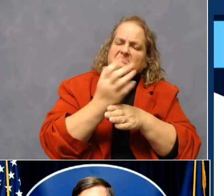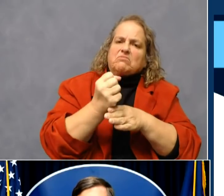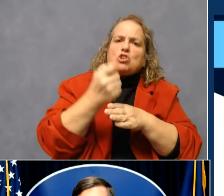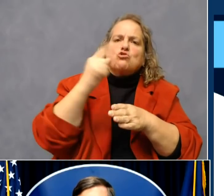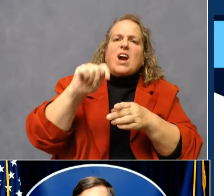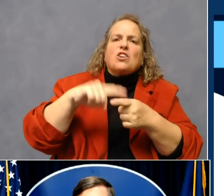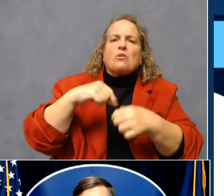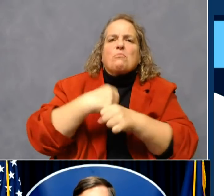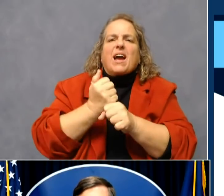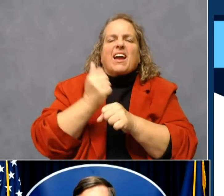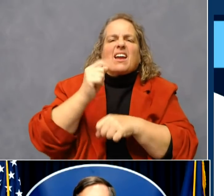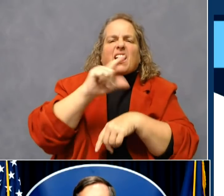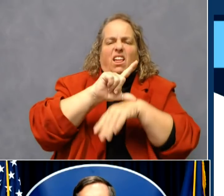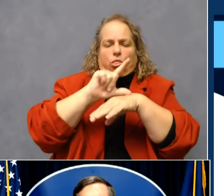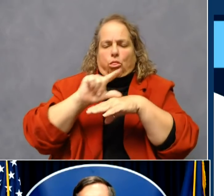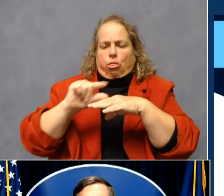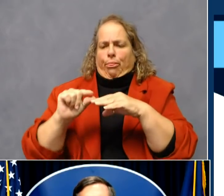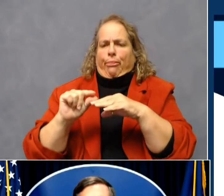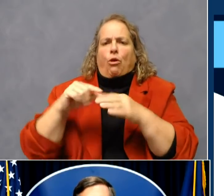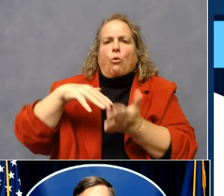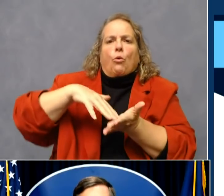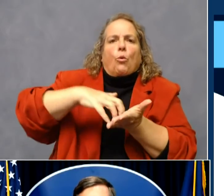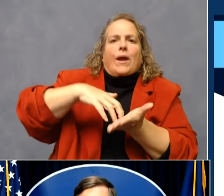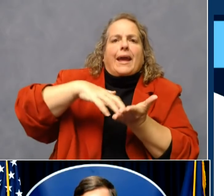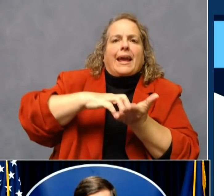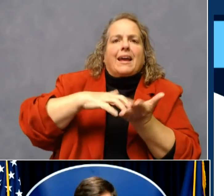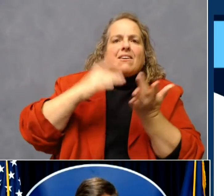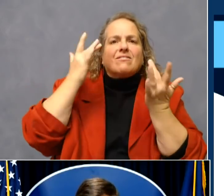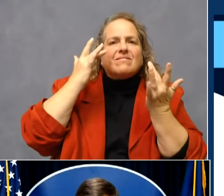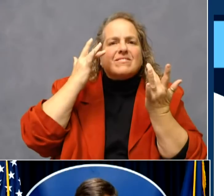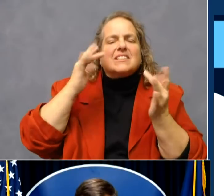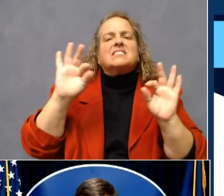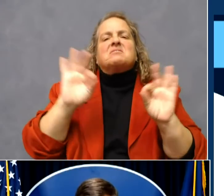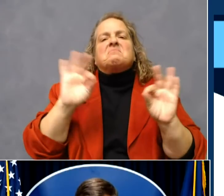again. We can take on this adversary